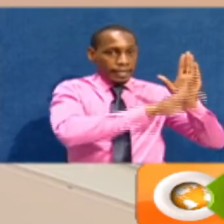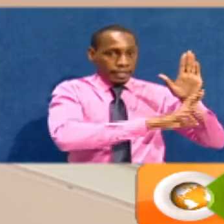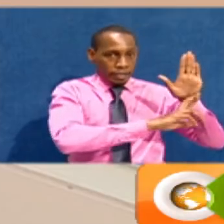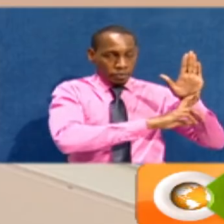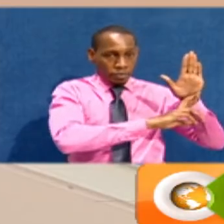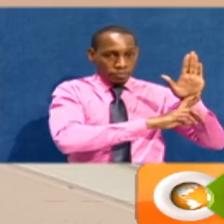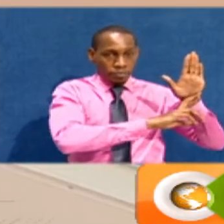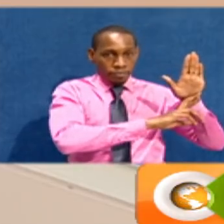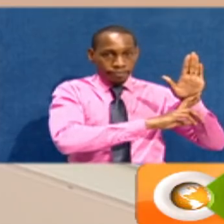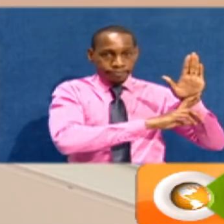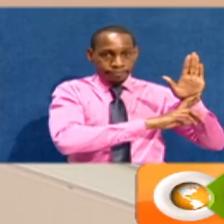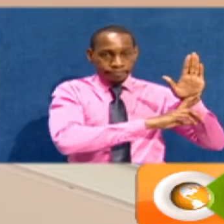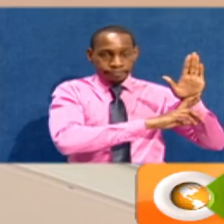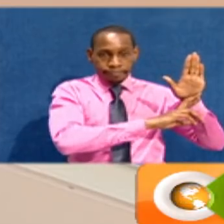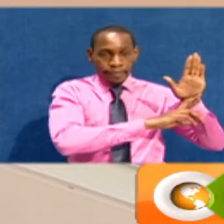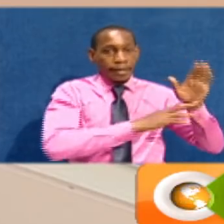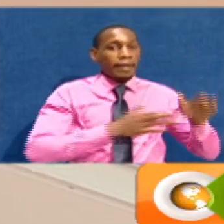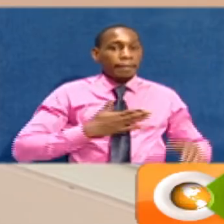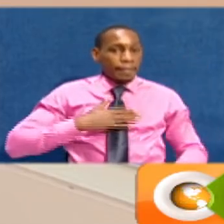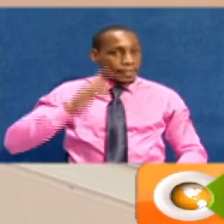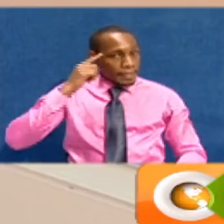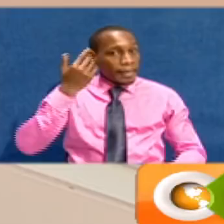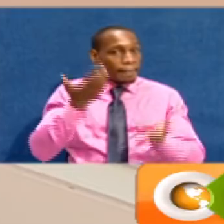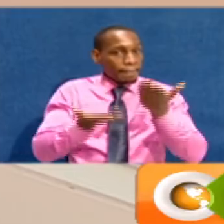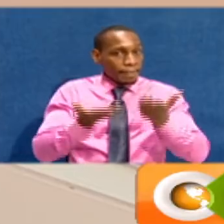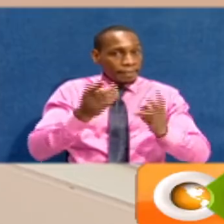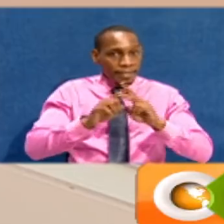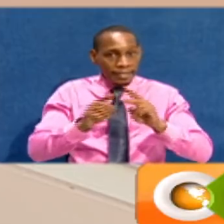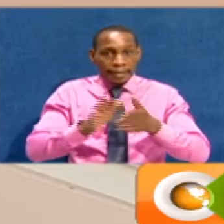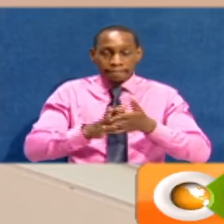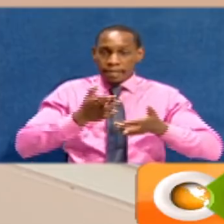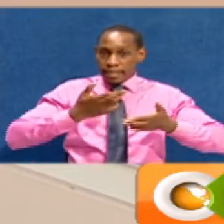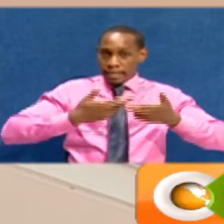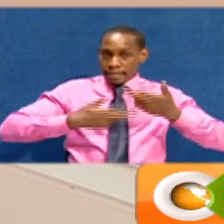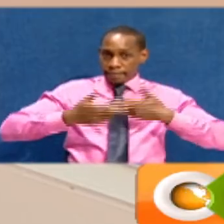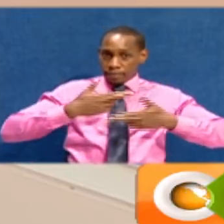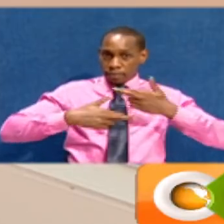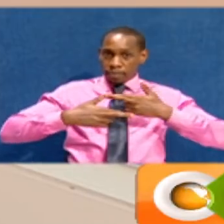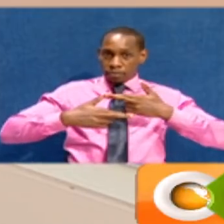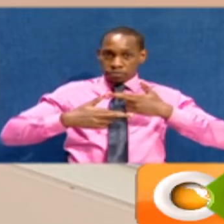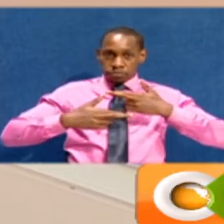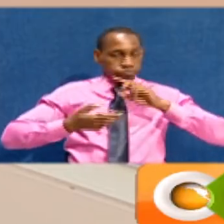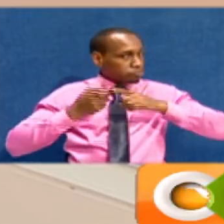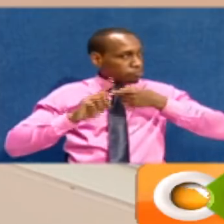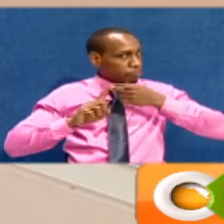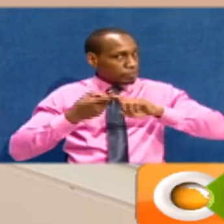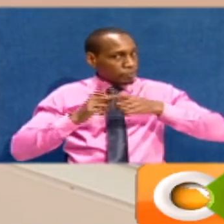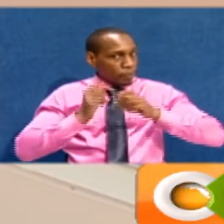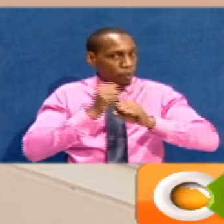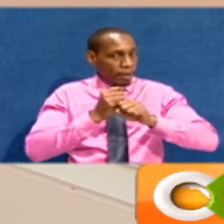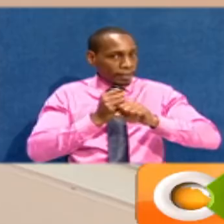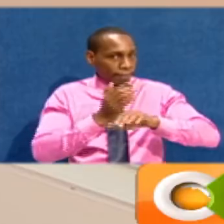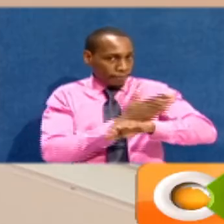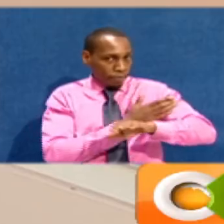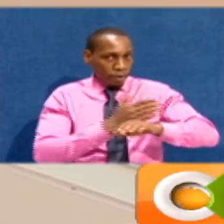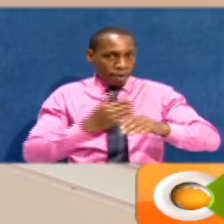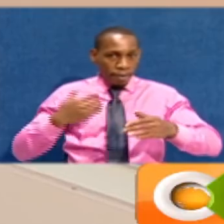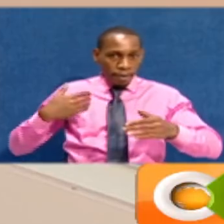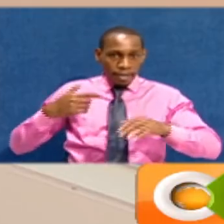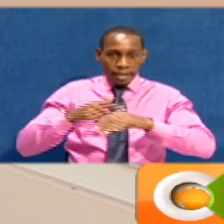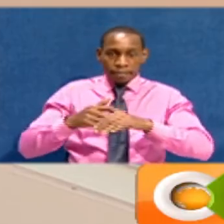and guidelines and regulations, I think probably it should start with a review of what has been done since the